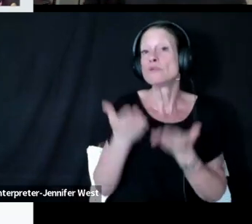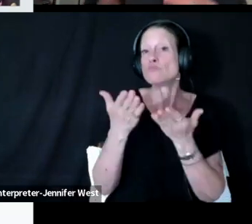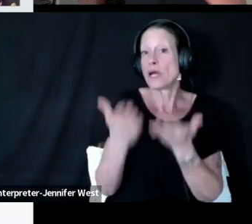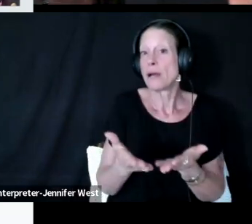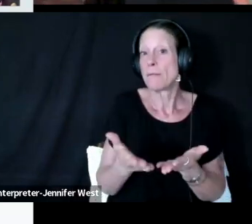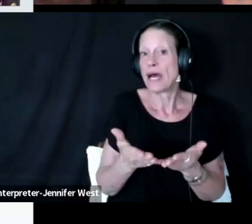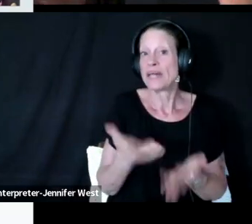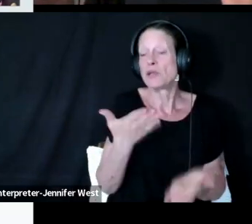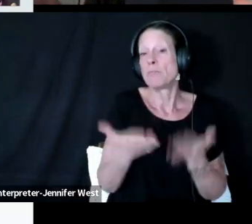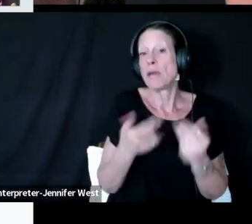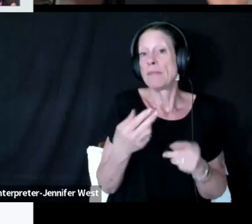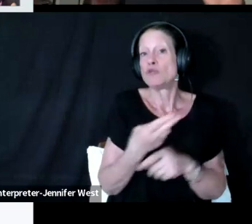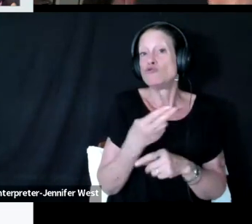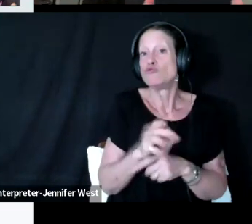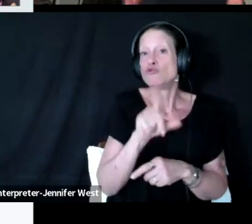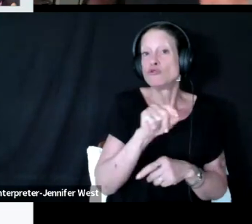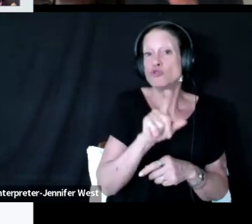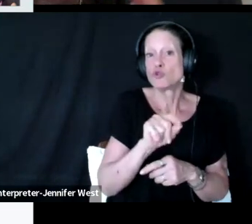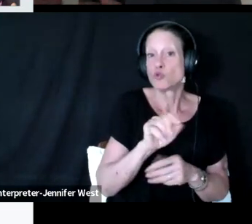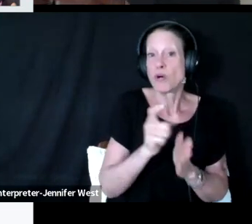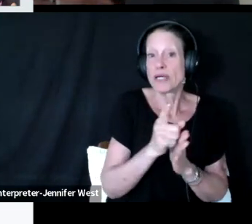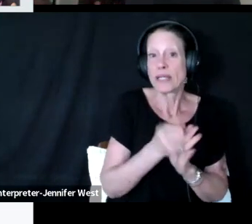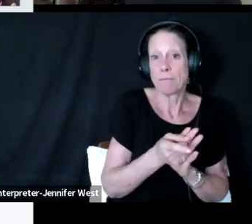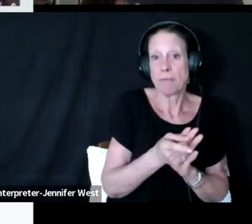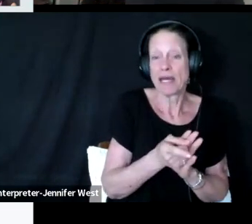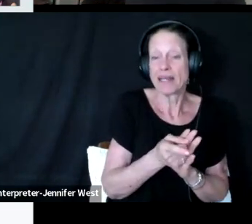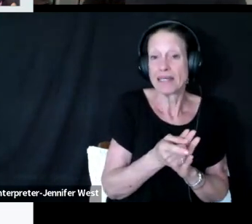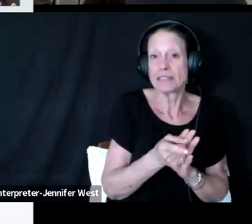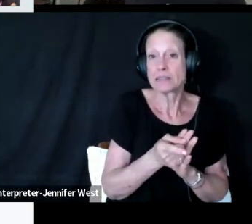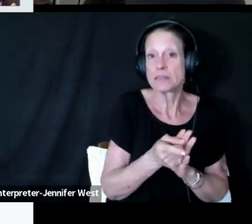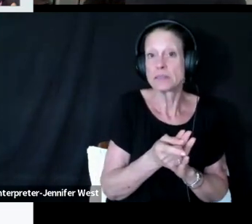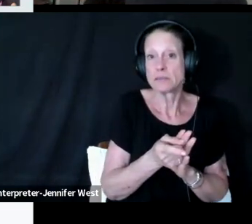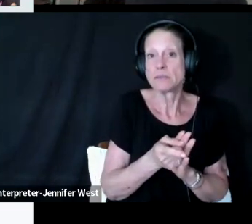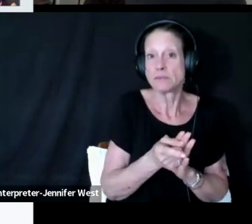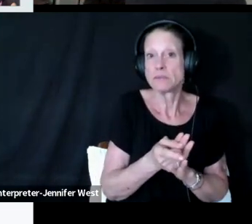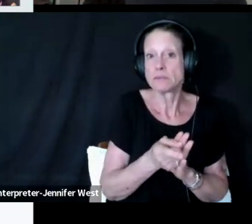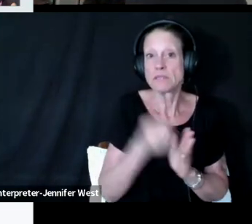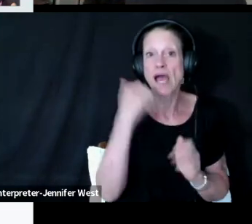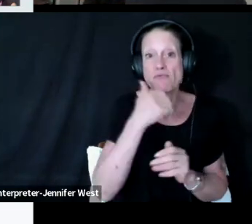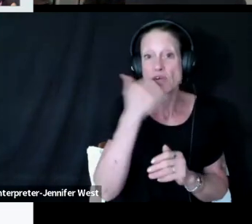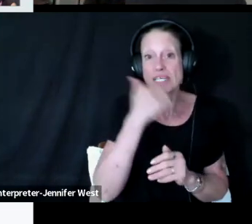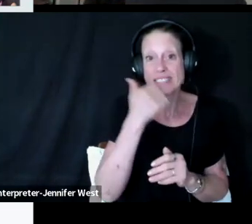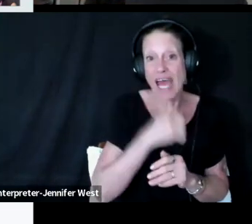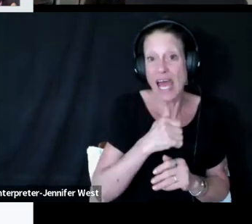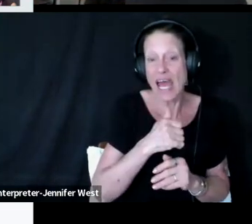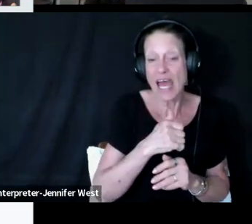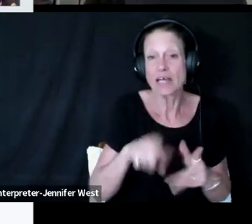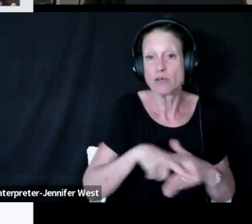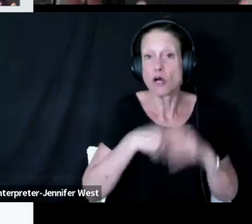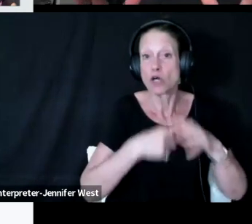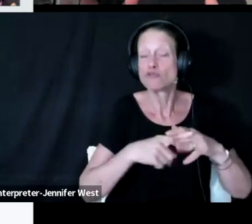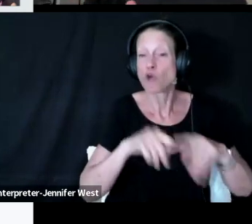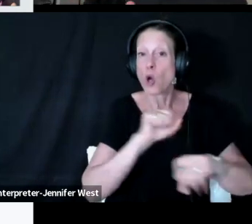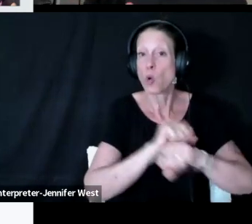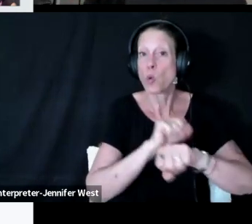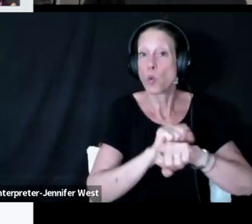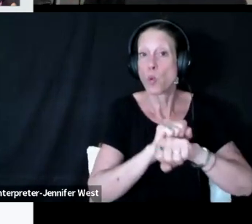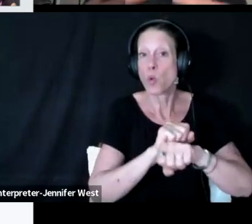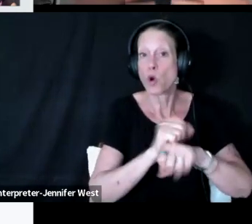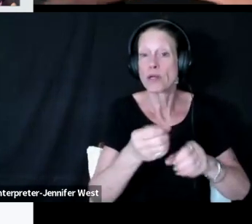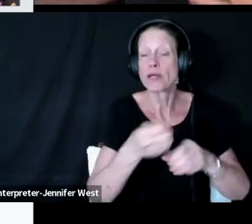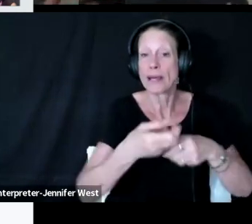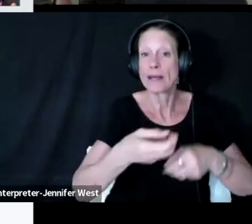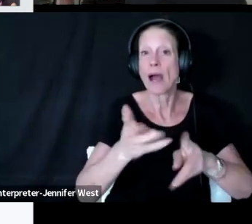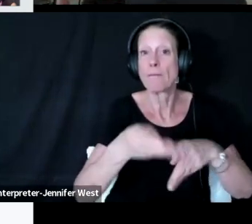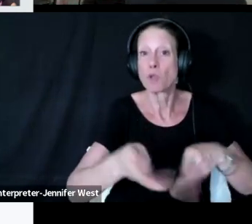puts 20 minutes, a half hour, an hour on their calendar and start working on it. But I think within, again, it depends on the